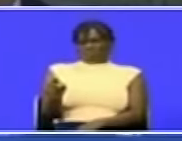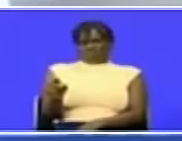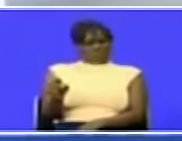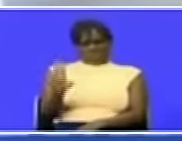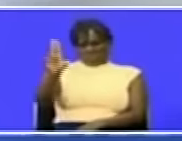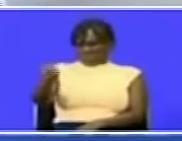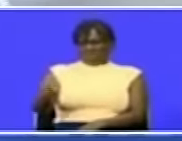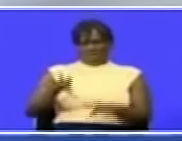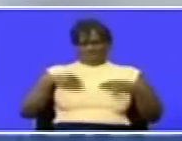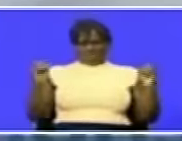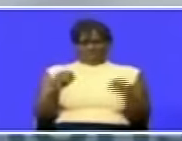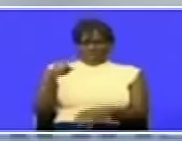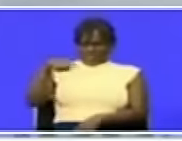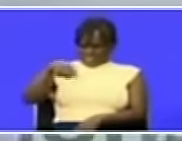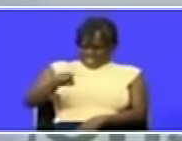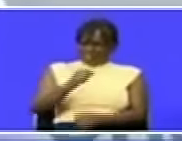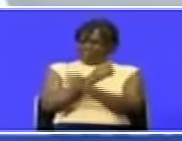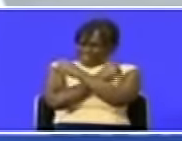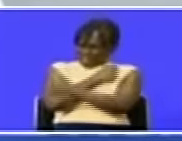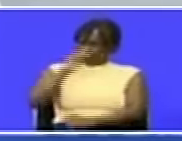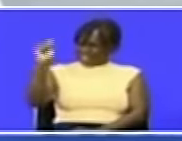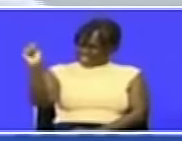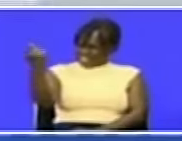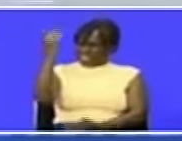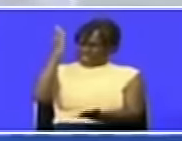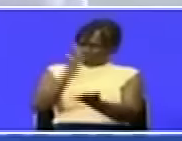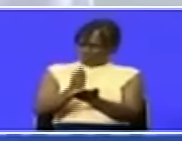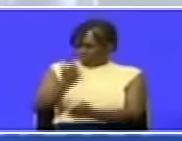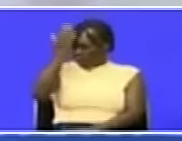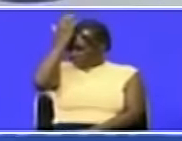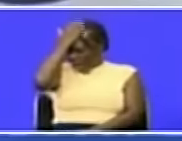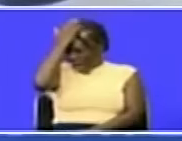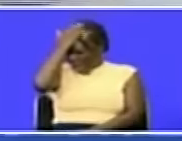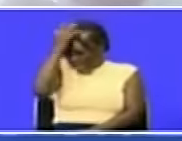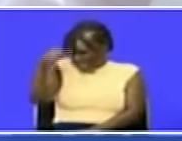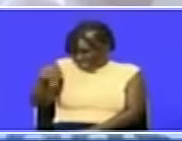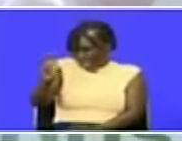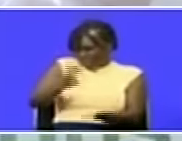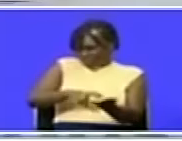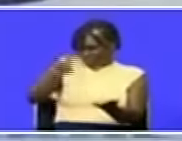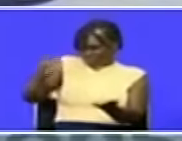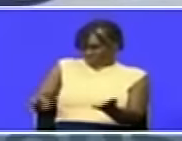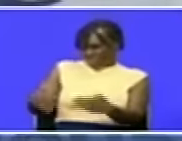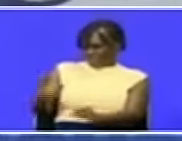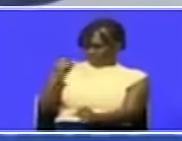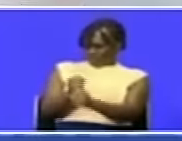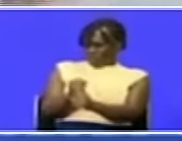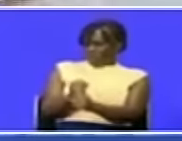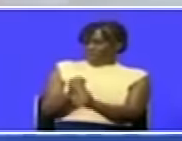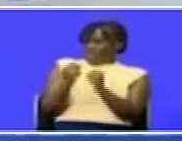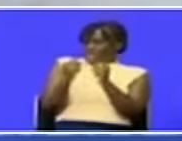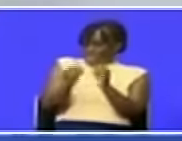to them. Wao kama ni wazalendo wa Kenya, by Monday wajiuzulu. Last kama si